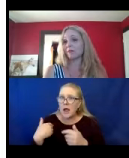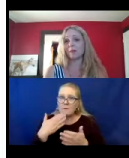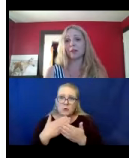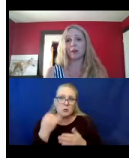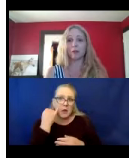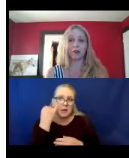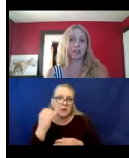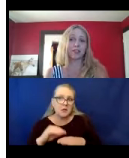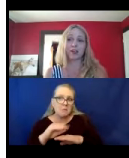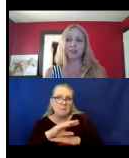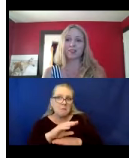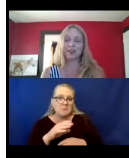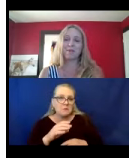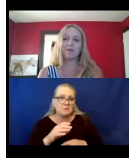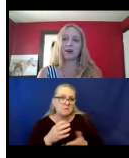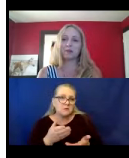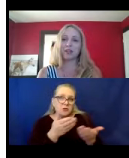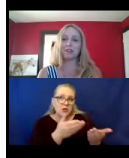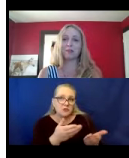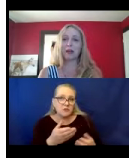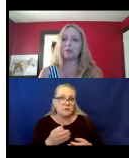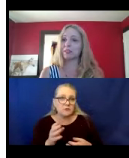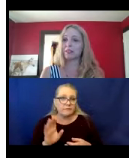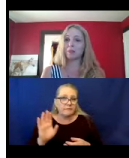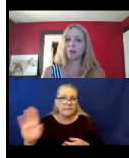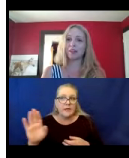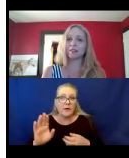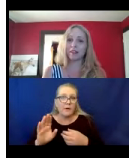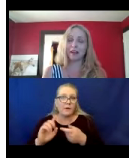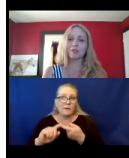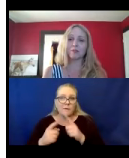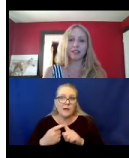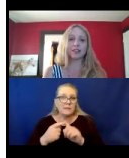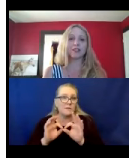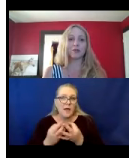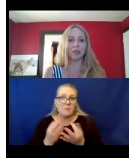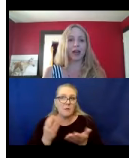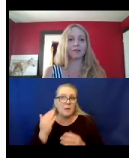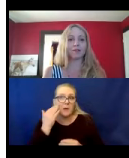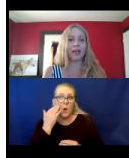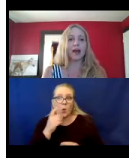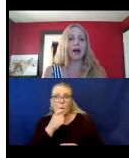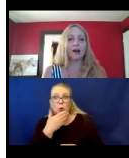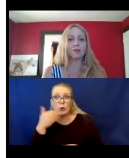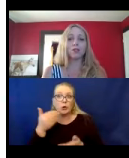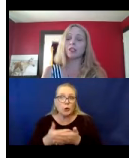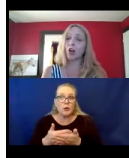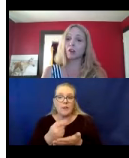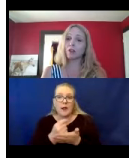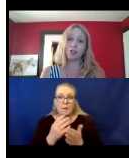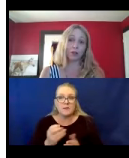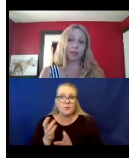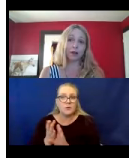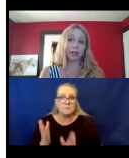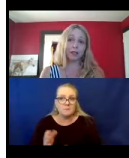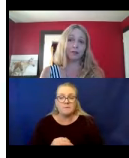their family member, friends, daughters, sons might be seeing someone and they have some good ideas around that. You can call